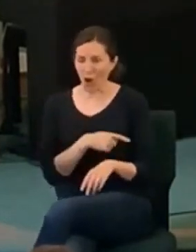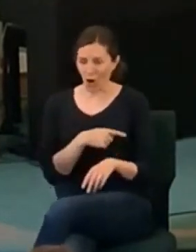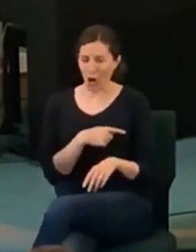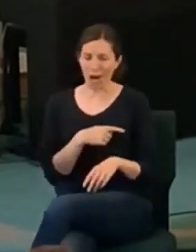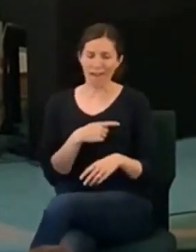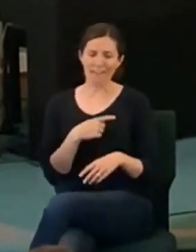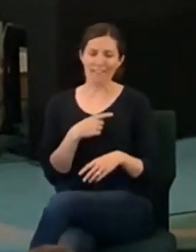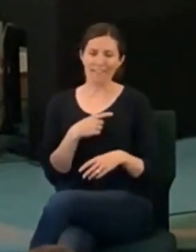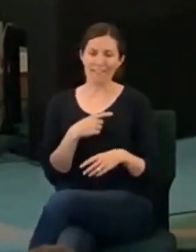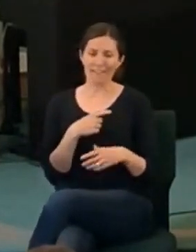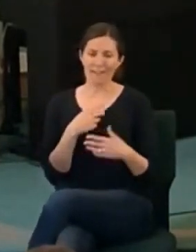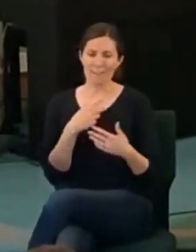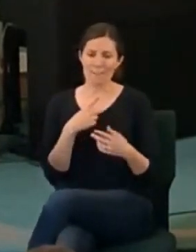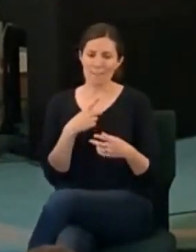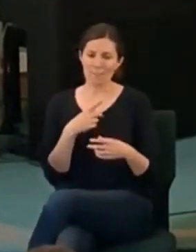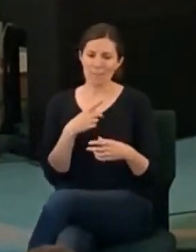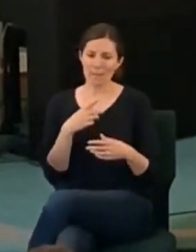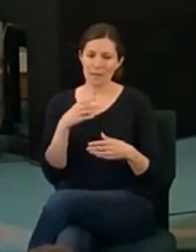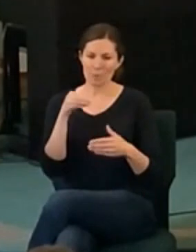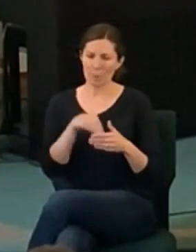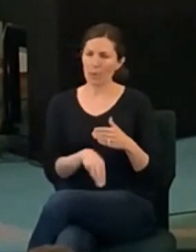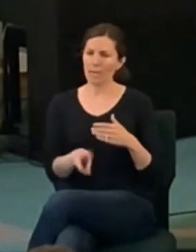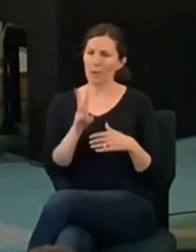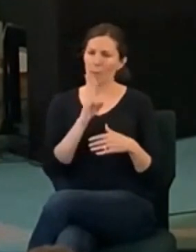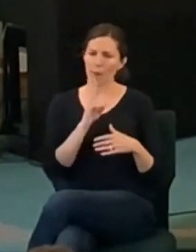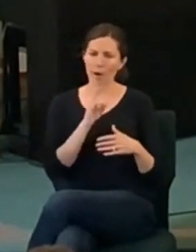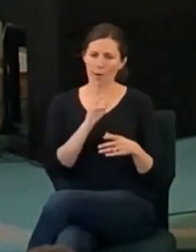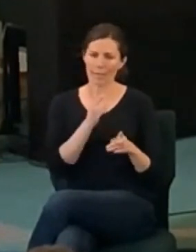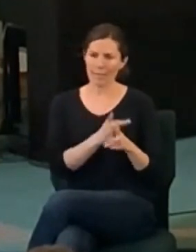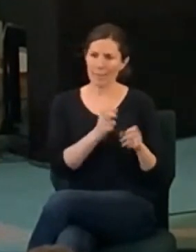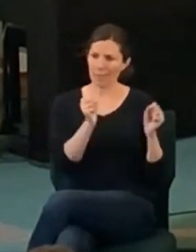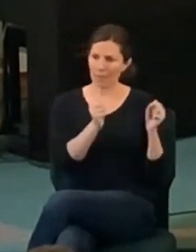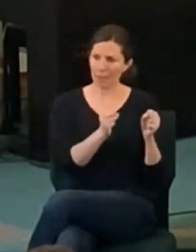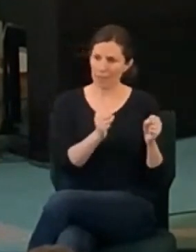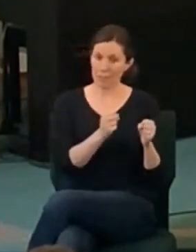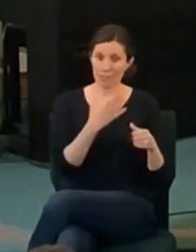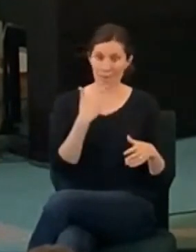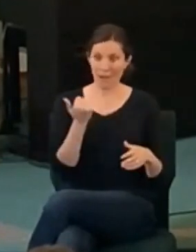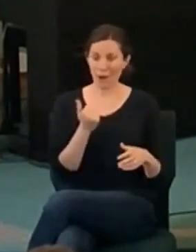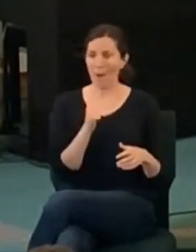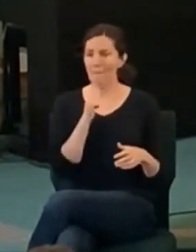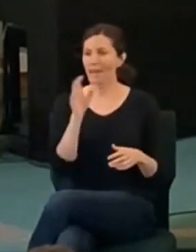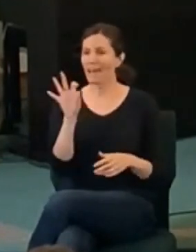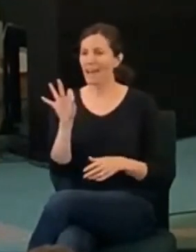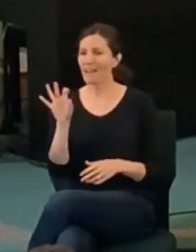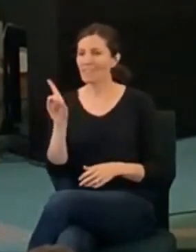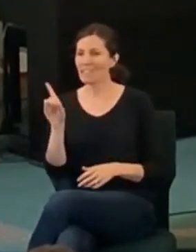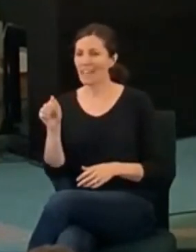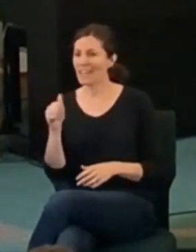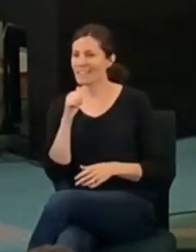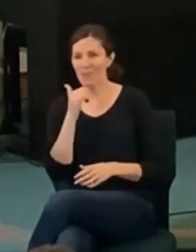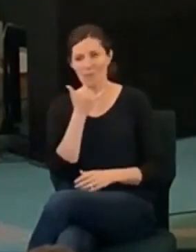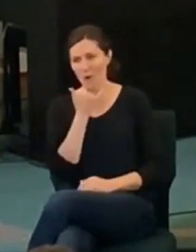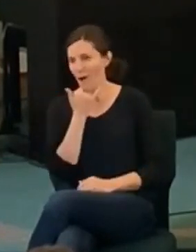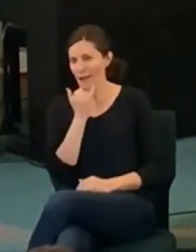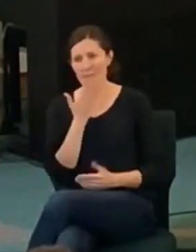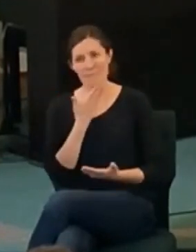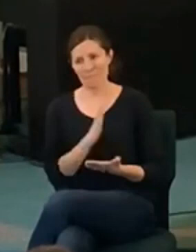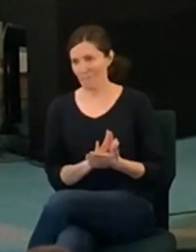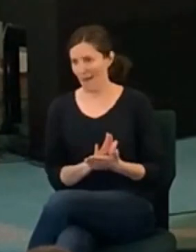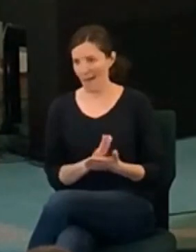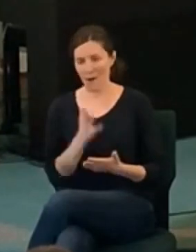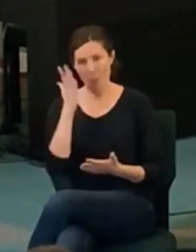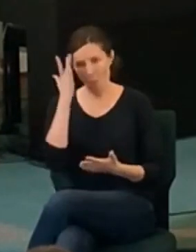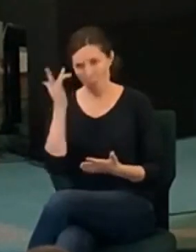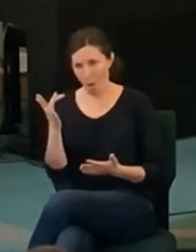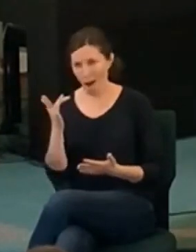So I'm just reading what I read. I'm not giving advice here. But apparently there's this misconception that has